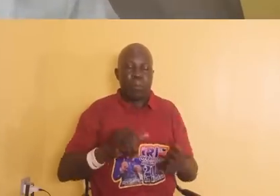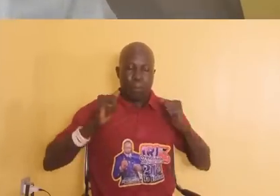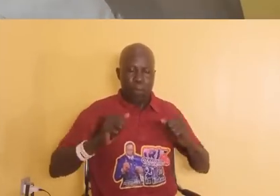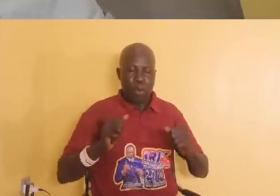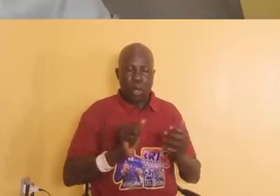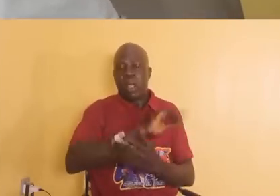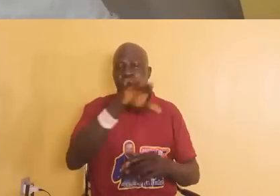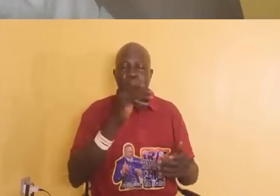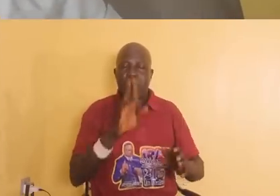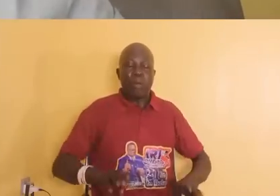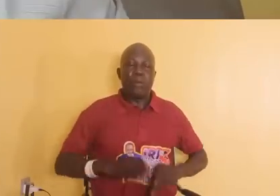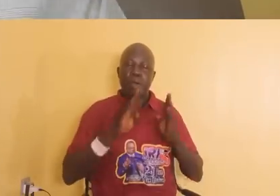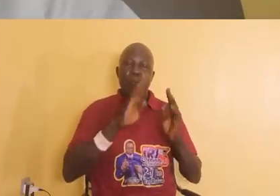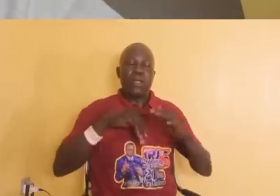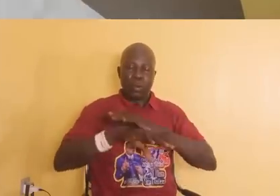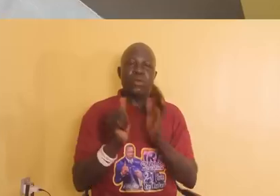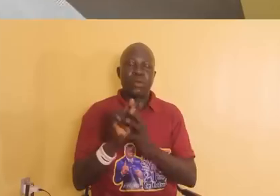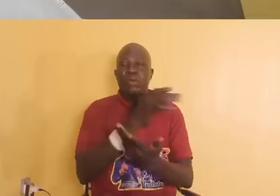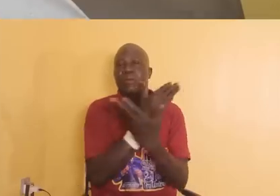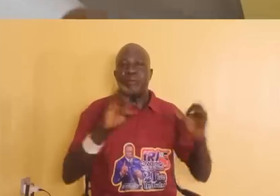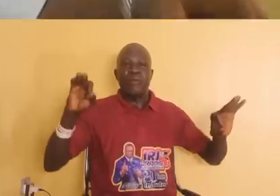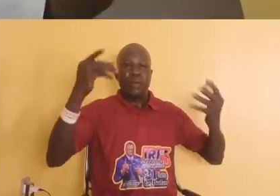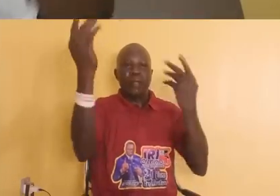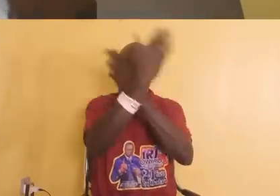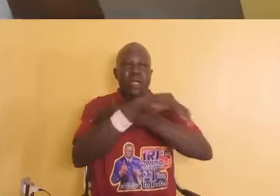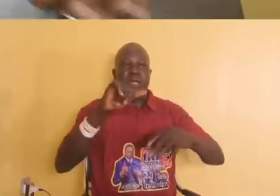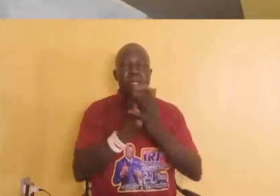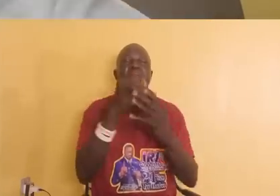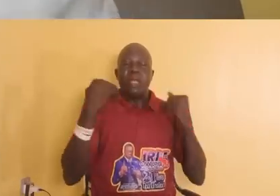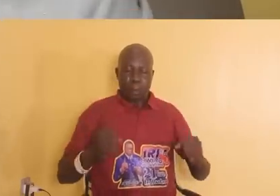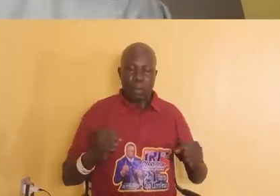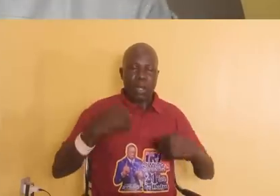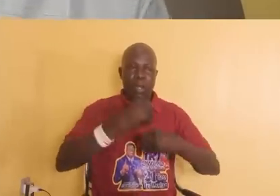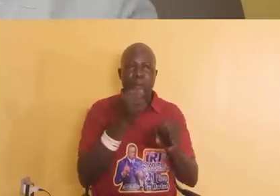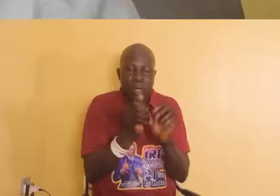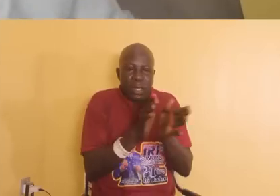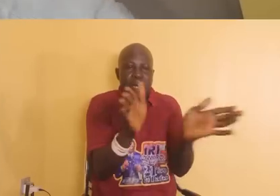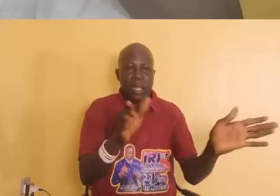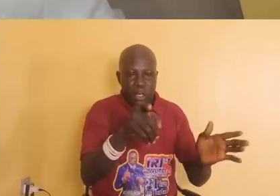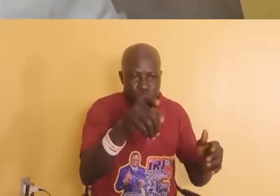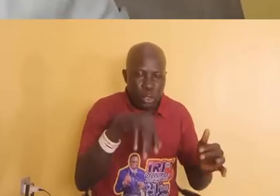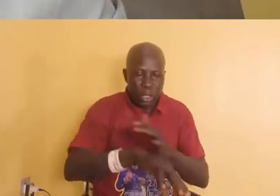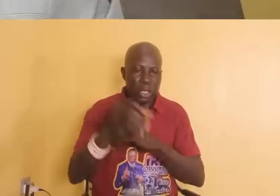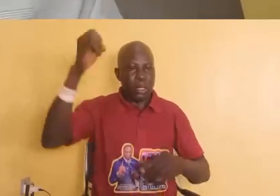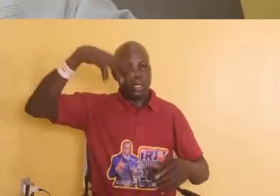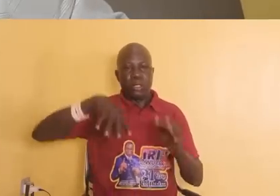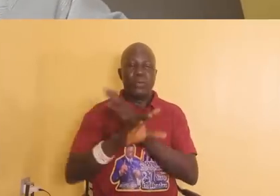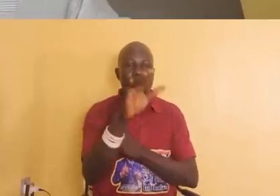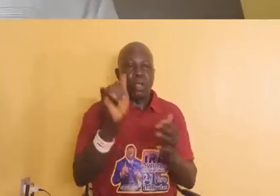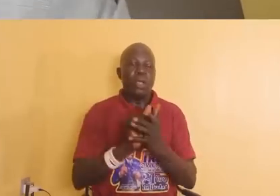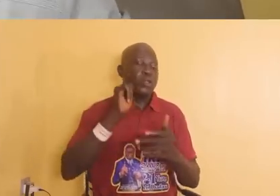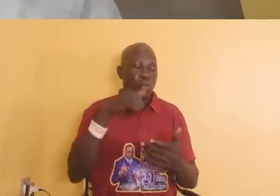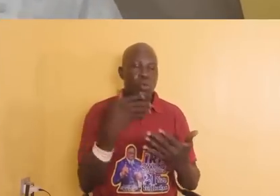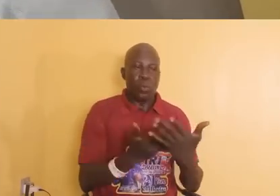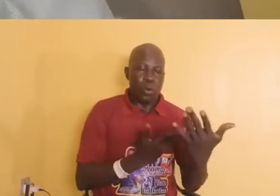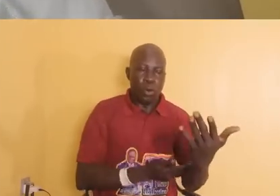become great with power. Agbara la fin balawoko. You will come free from darkness. Agbara ma soye de la. Power enlarge. Agbara la. By the grace of God. Ni aro